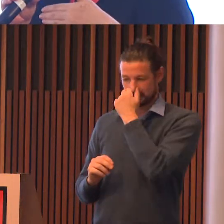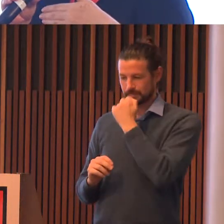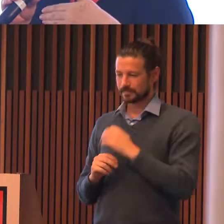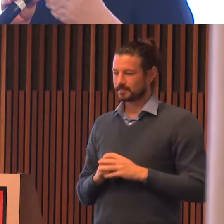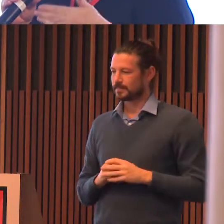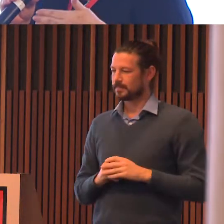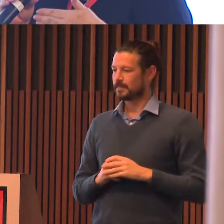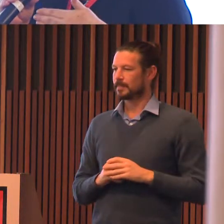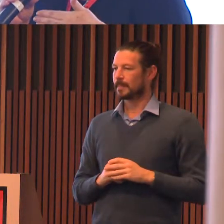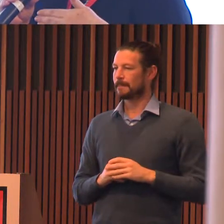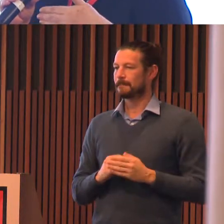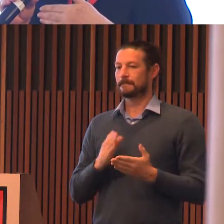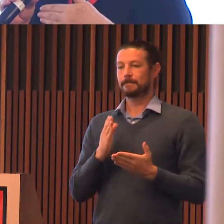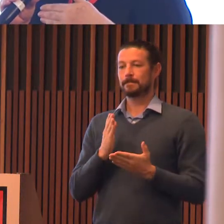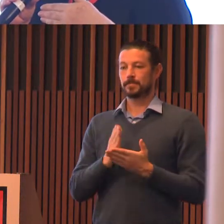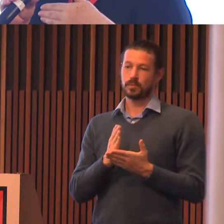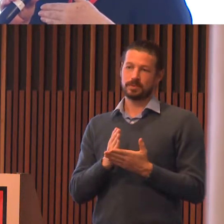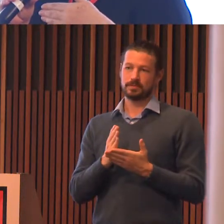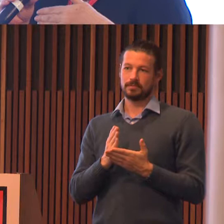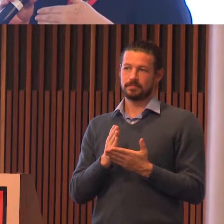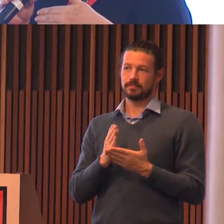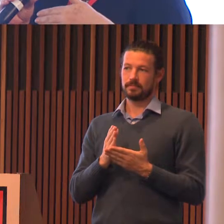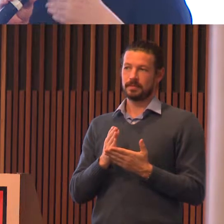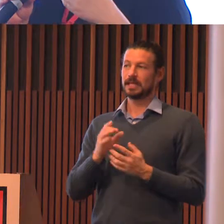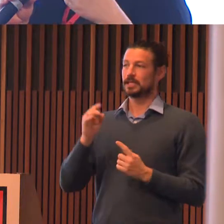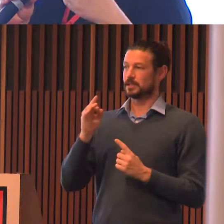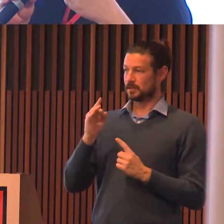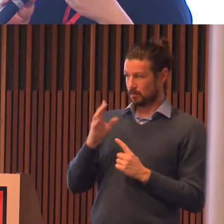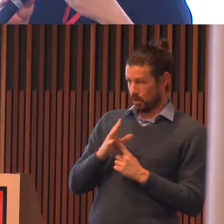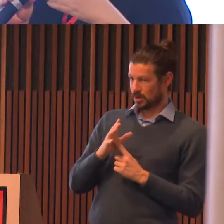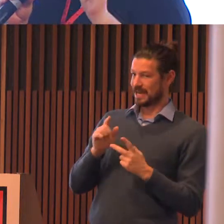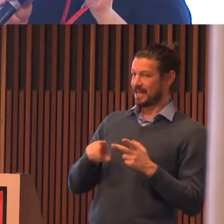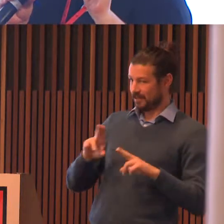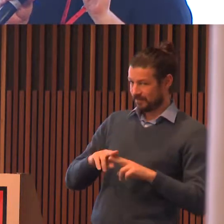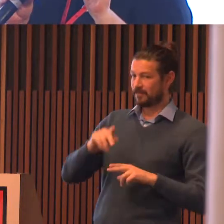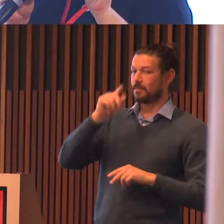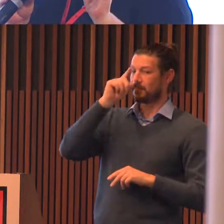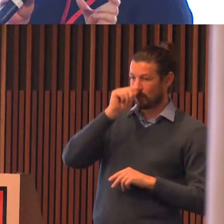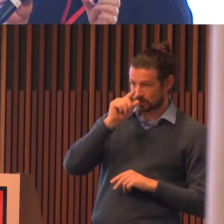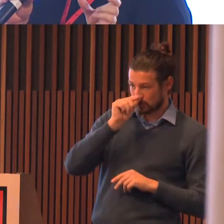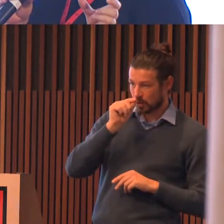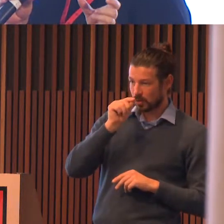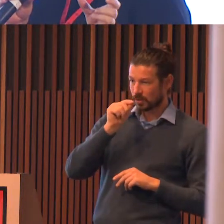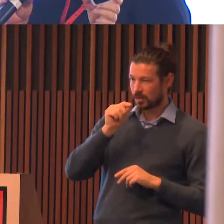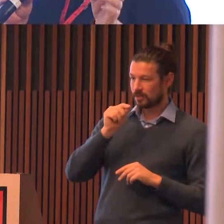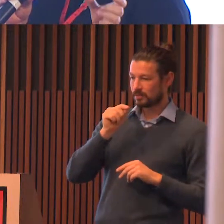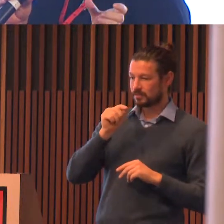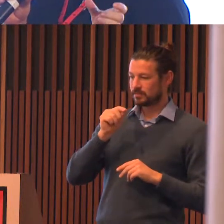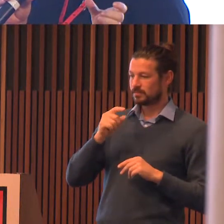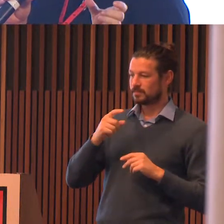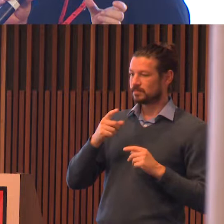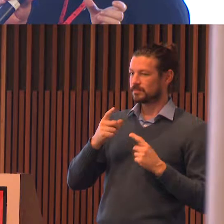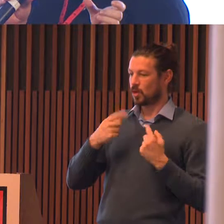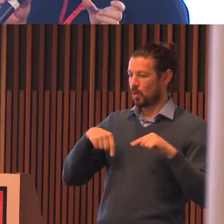how important it is that where possible we're really focusing on how